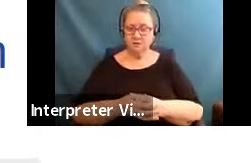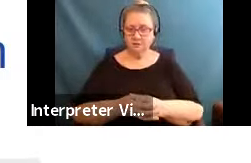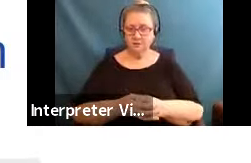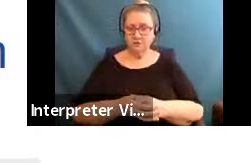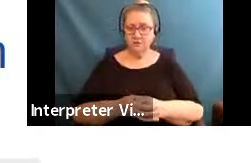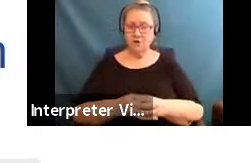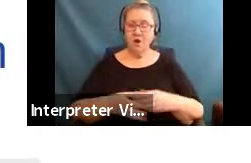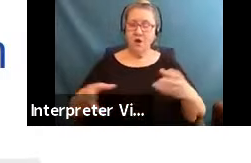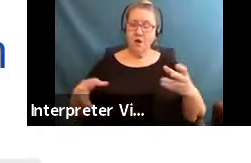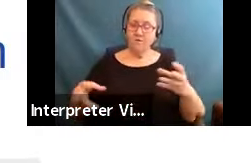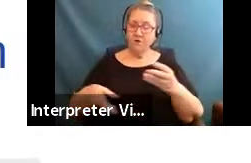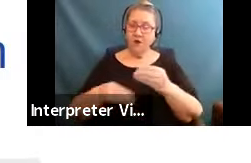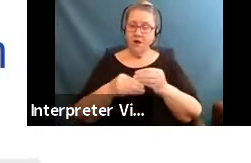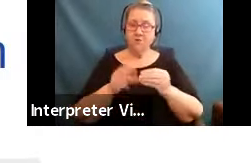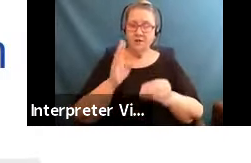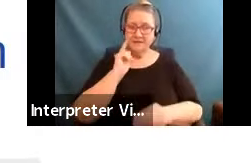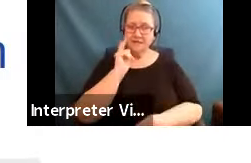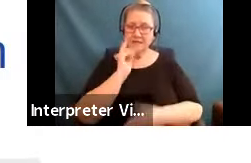decreasing trends, but